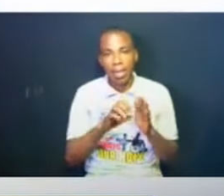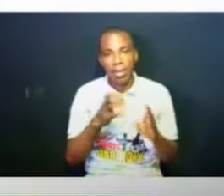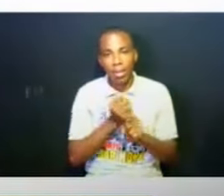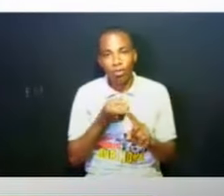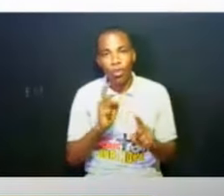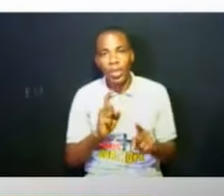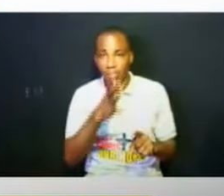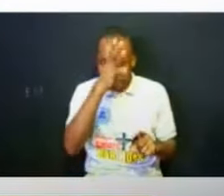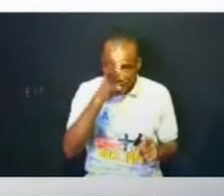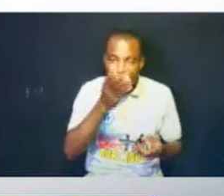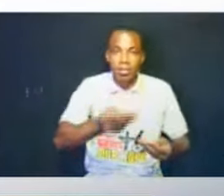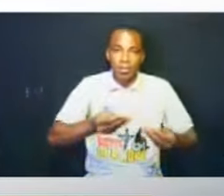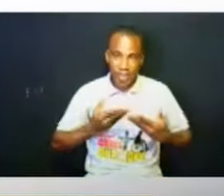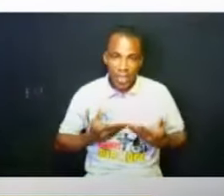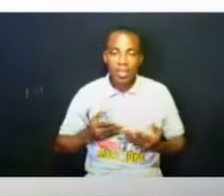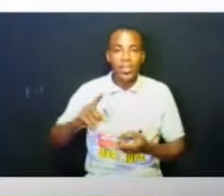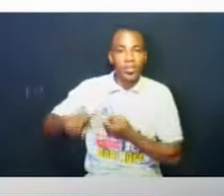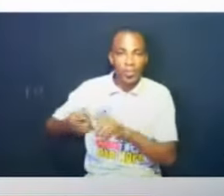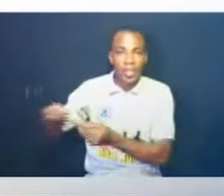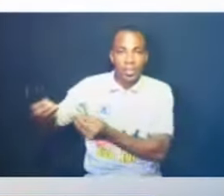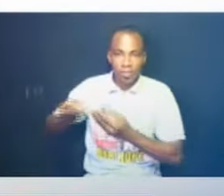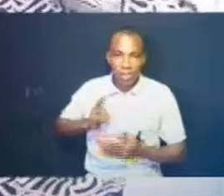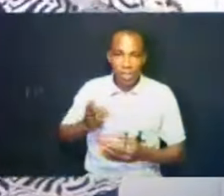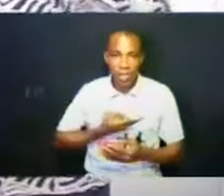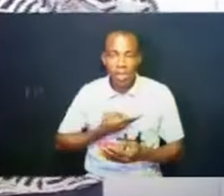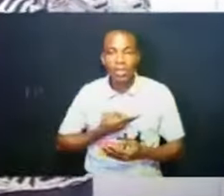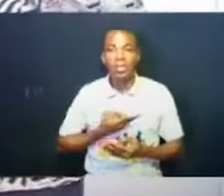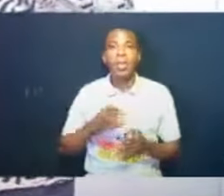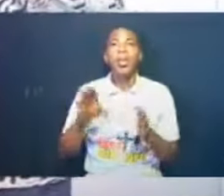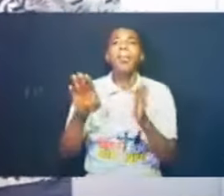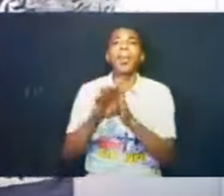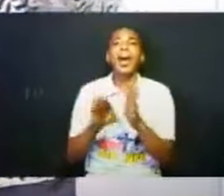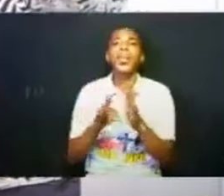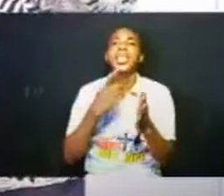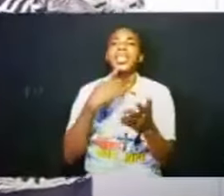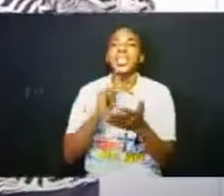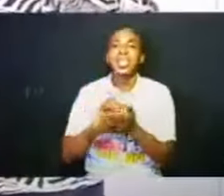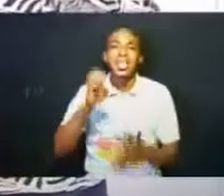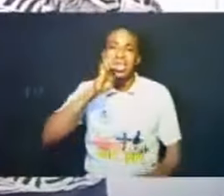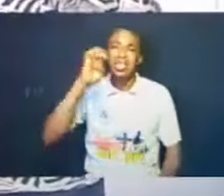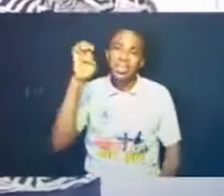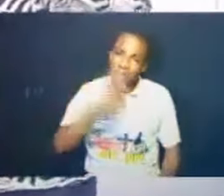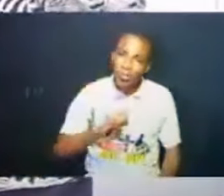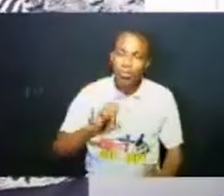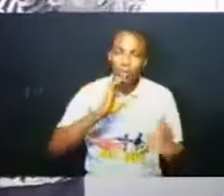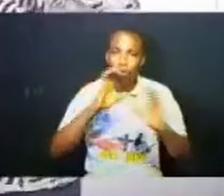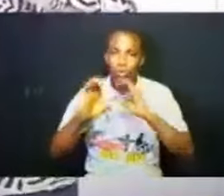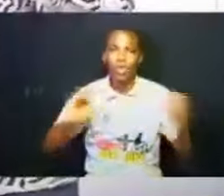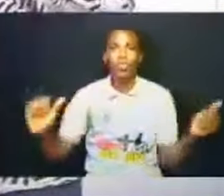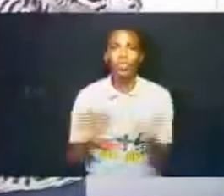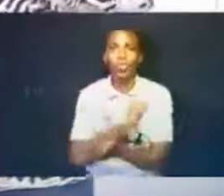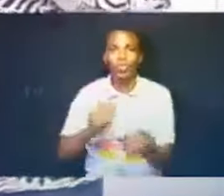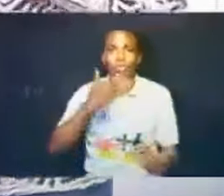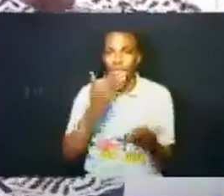we pick some from our friends. That is what the Bible says: evil communication will corrupt good morals. As